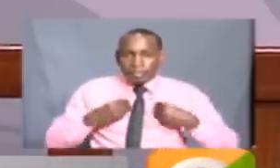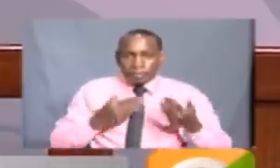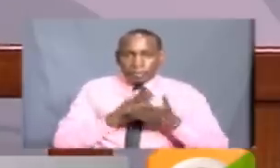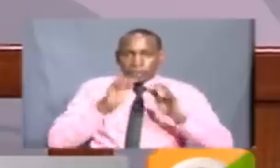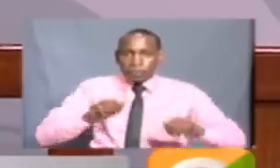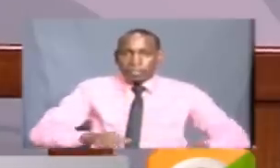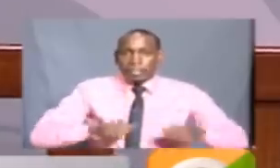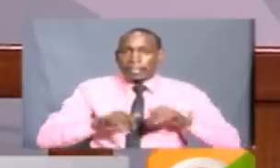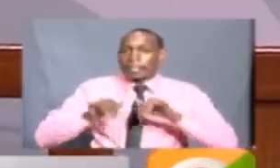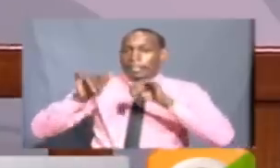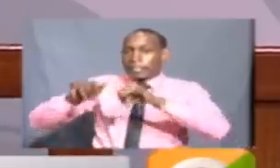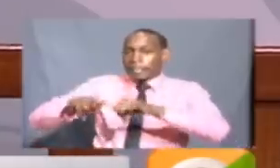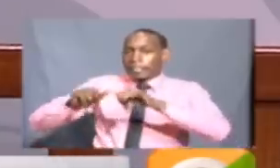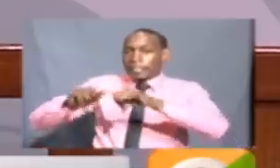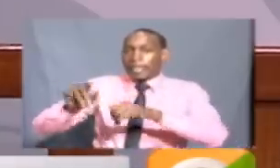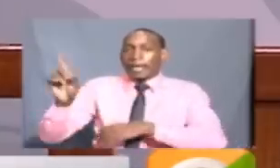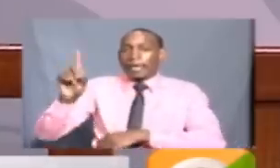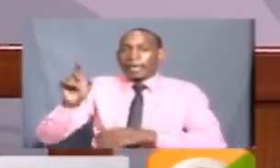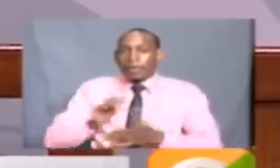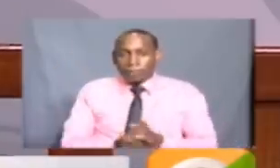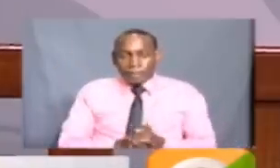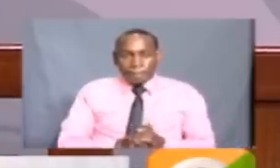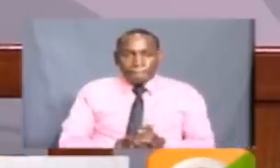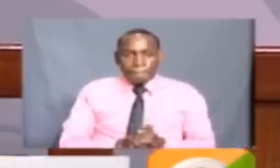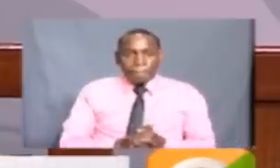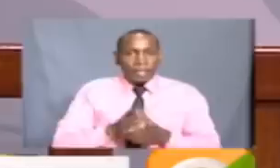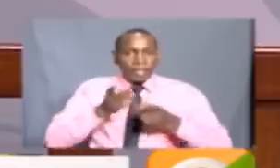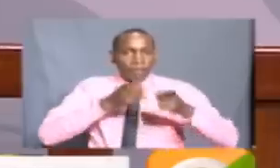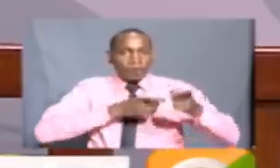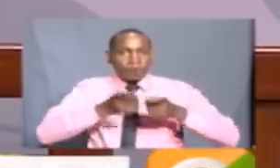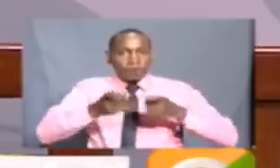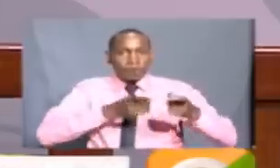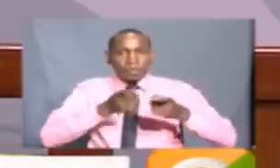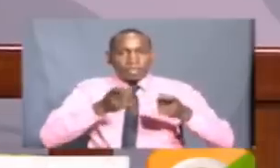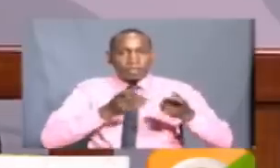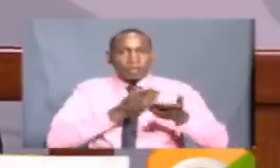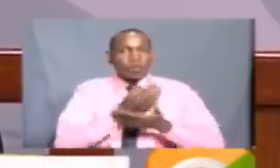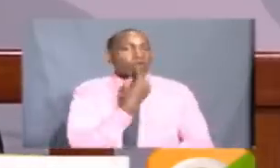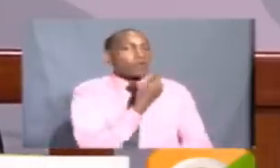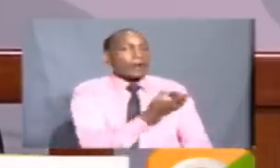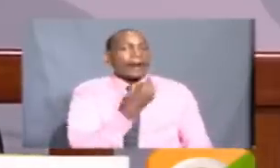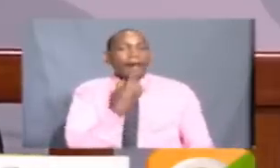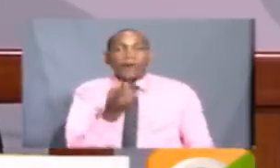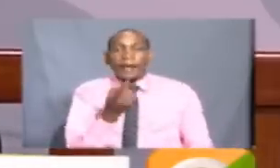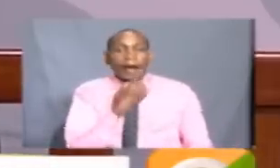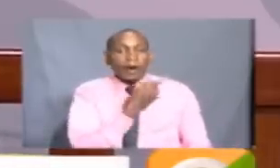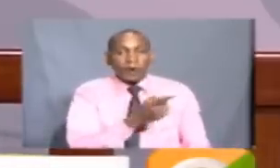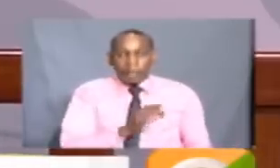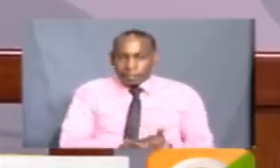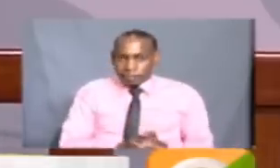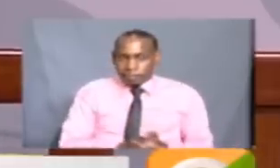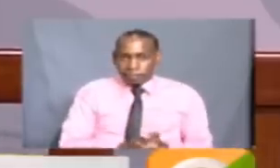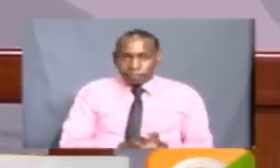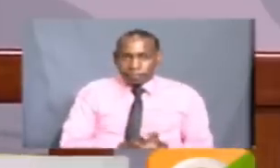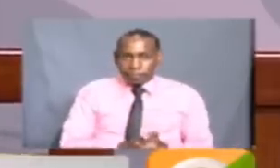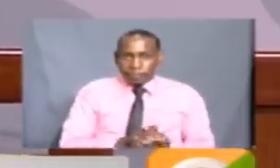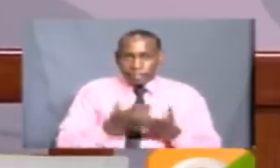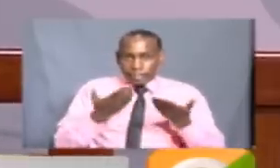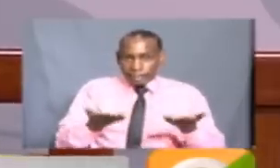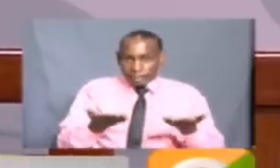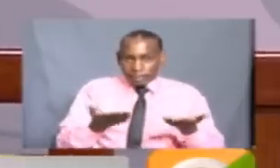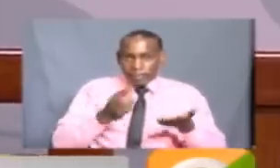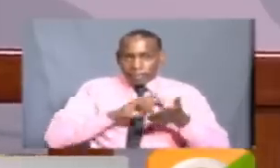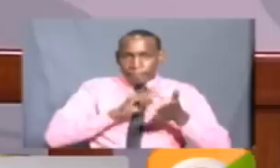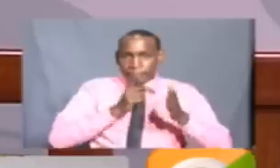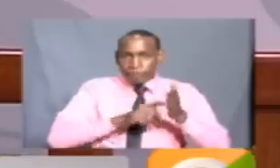their time in Nairobi. And they are governing by remote control, so they claim. And therefore, they are allowing